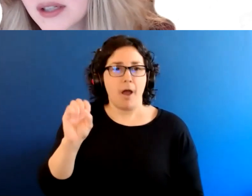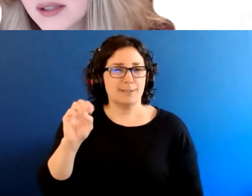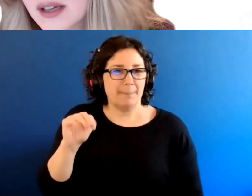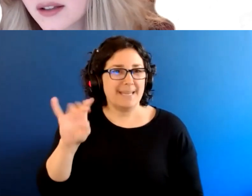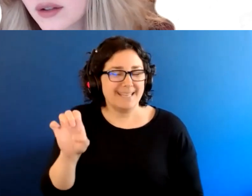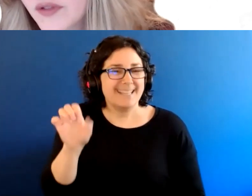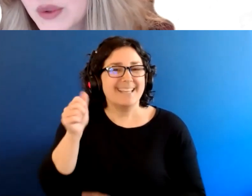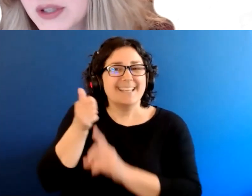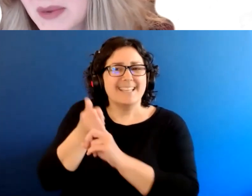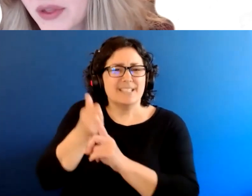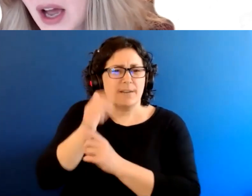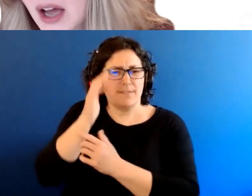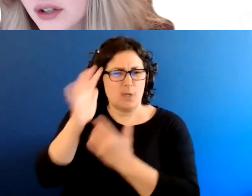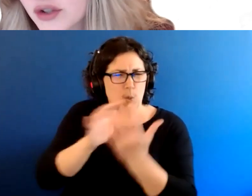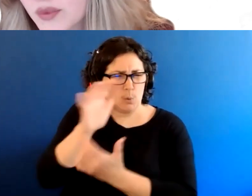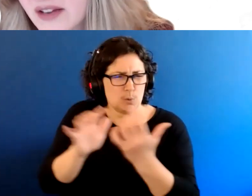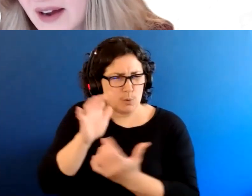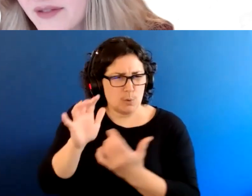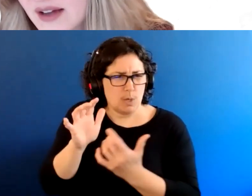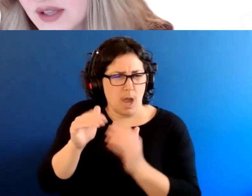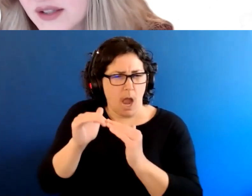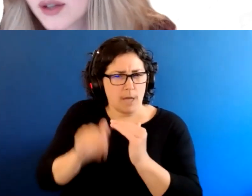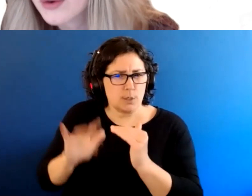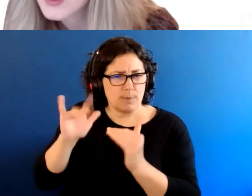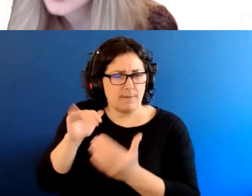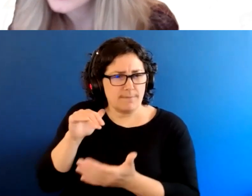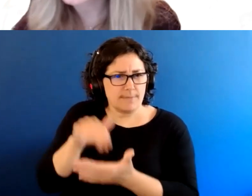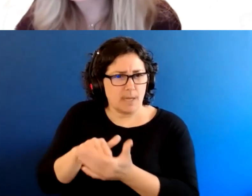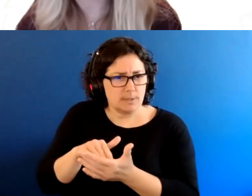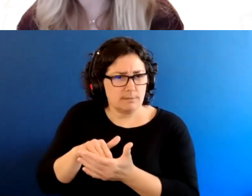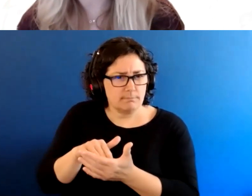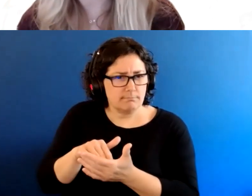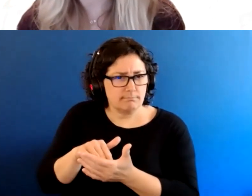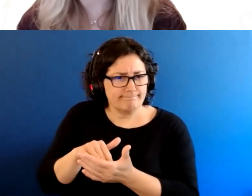and she's a little confused about the under 25,000. So